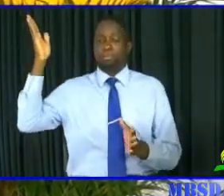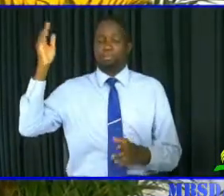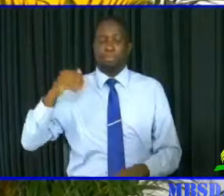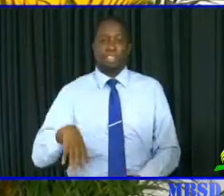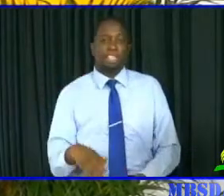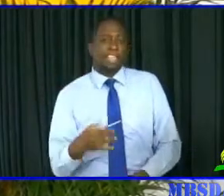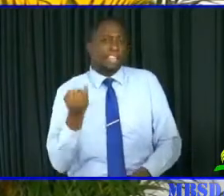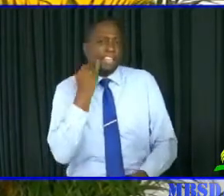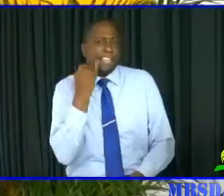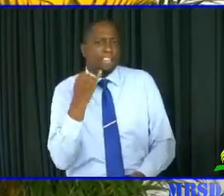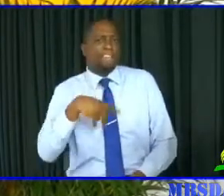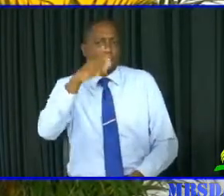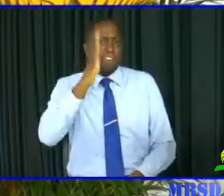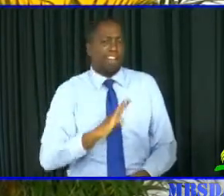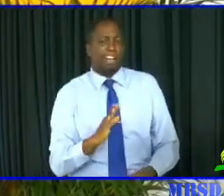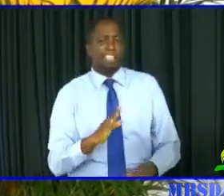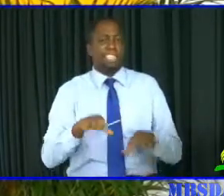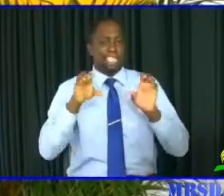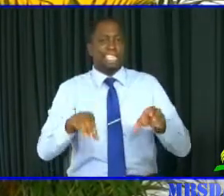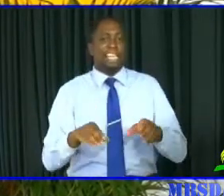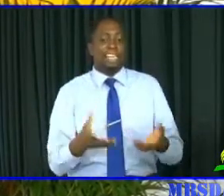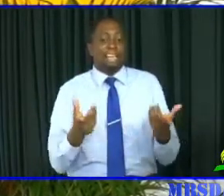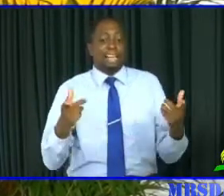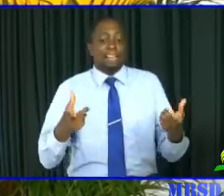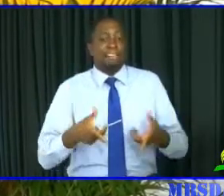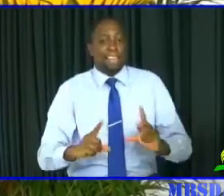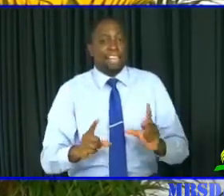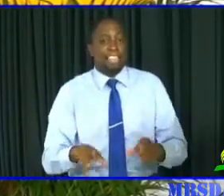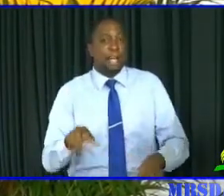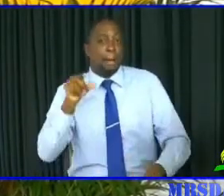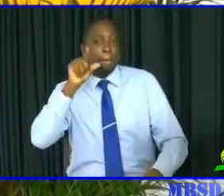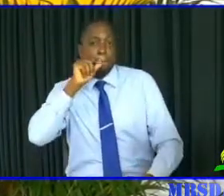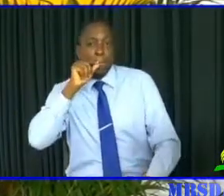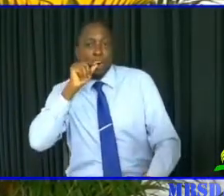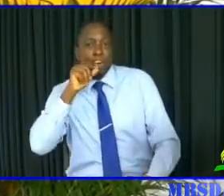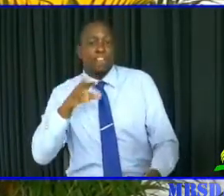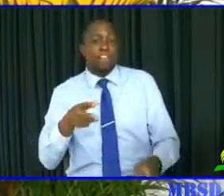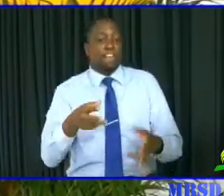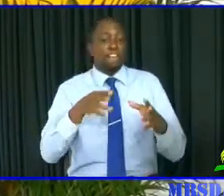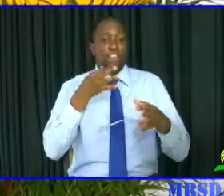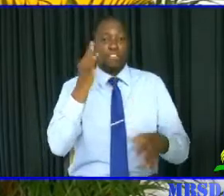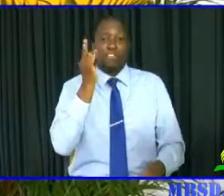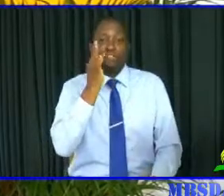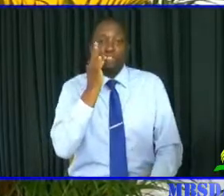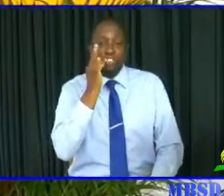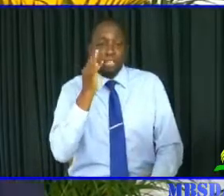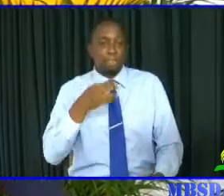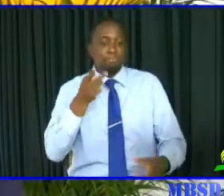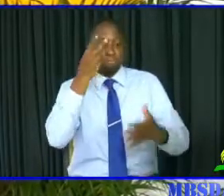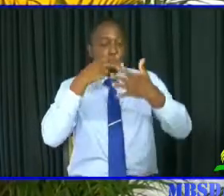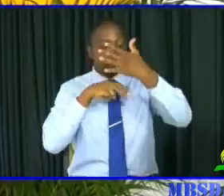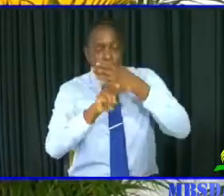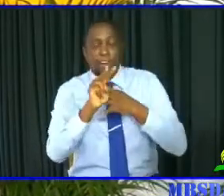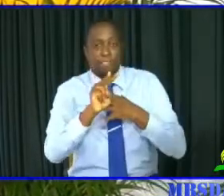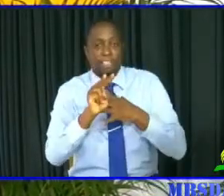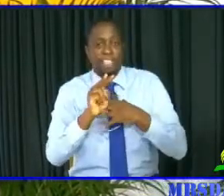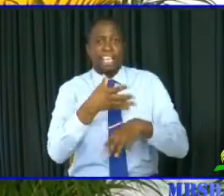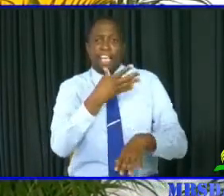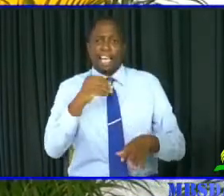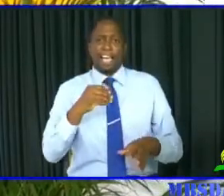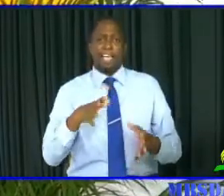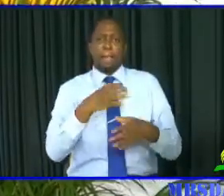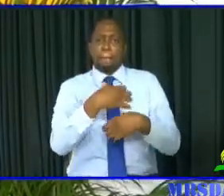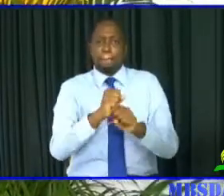to feed Elijah, if God could have made a highway through the Red Sea, if God could have caused fire to